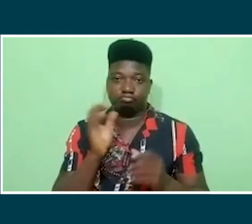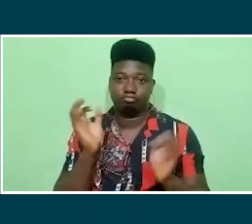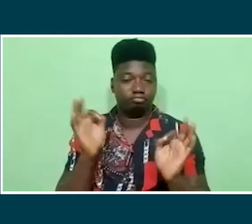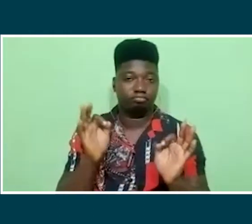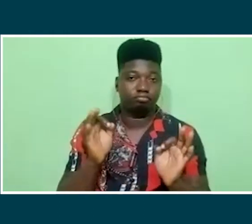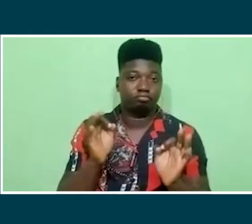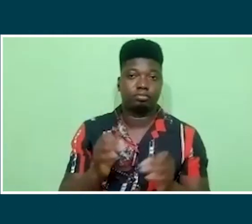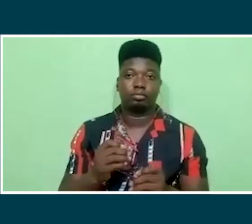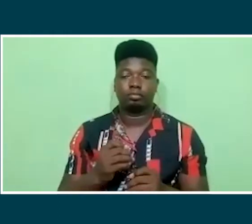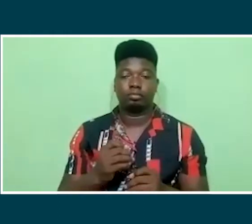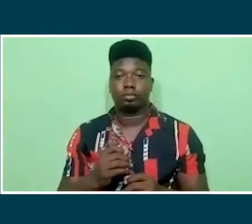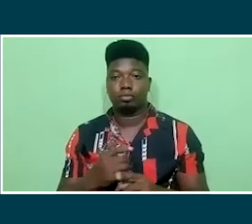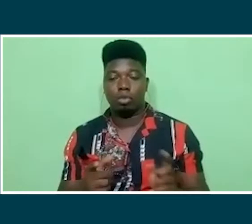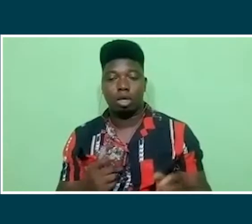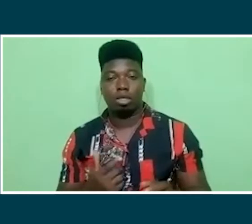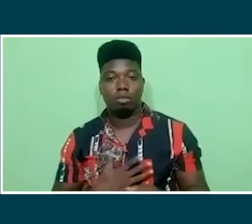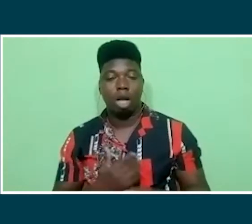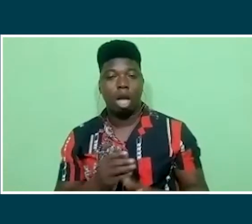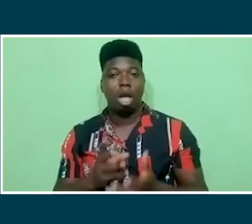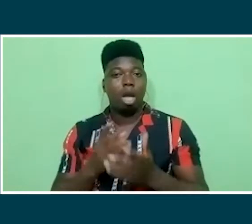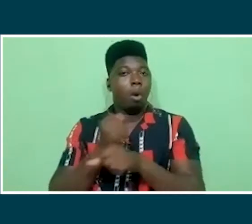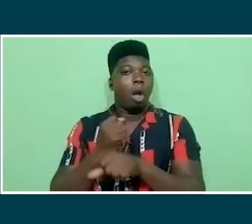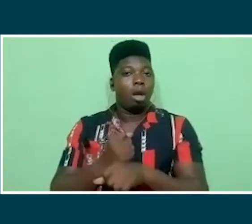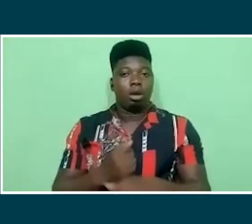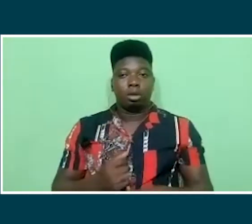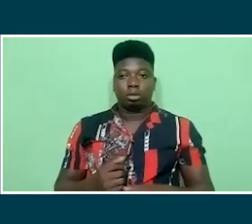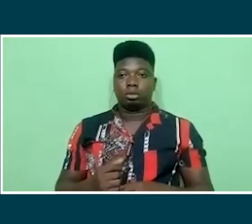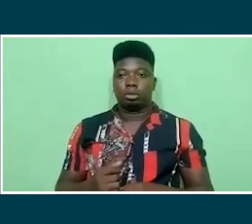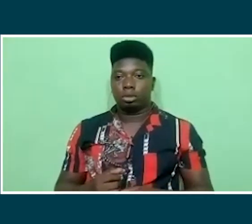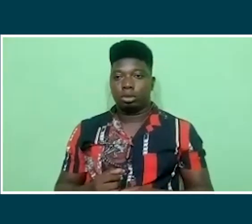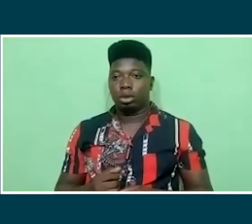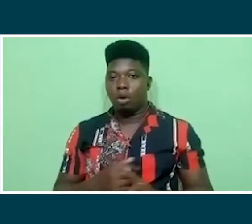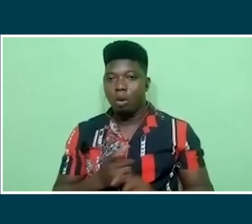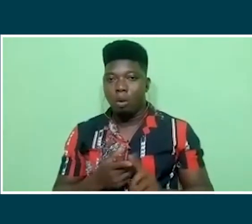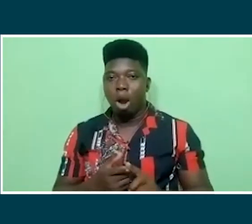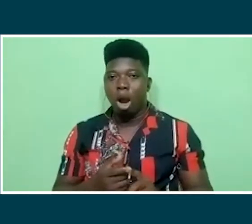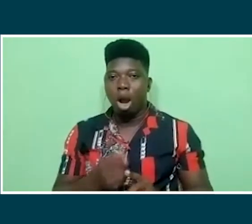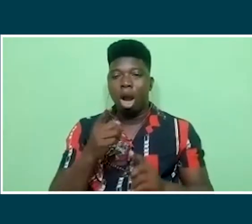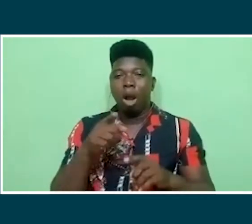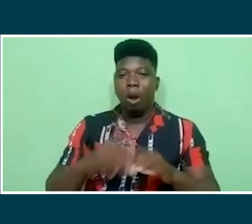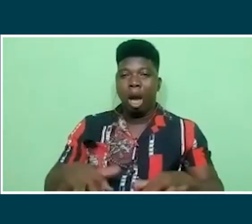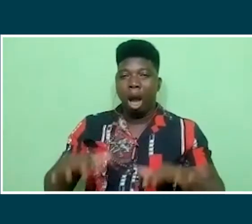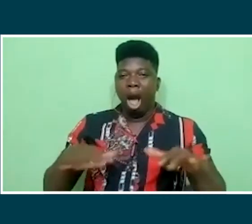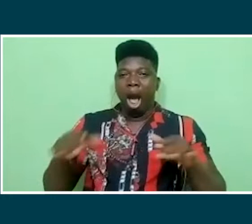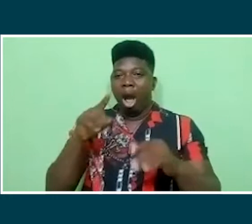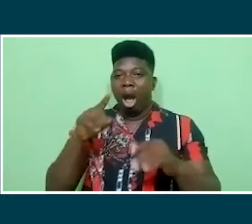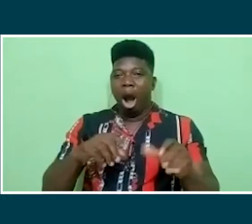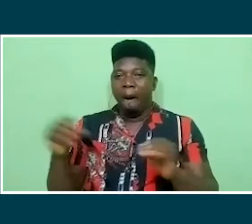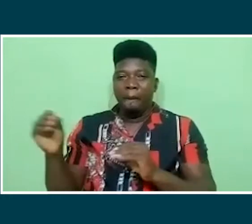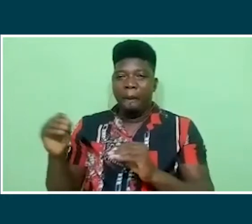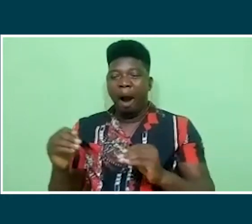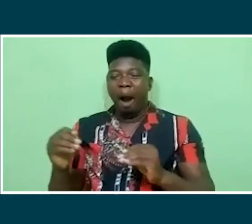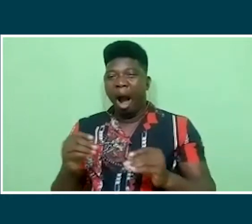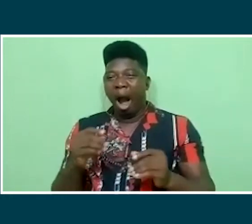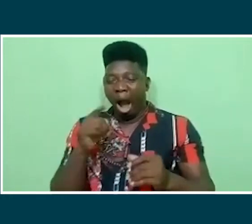through therapy and my own work, I've been more grounded. When you're more grounded, you can move through that discomfort. You can accept feedback